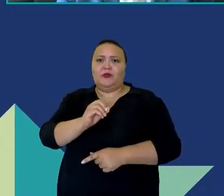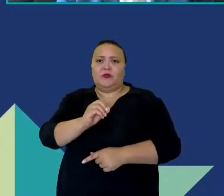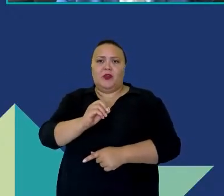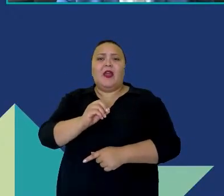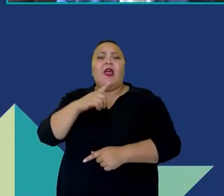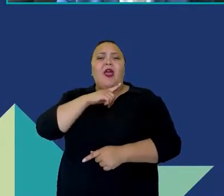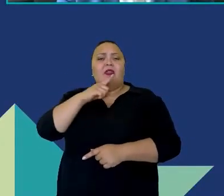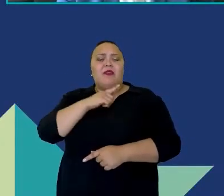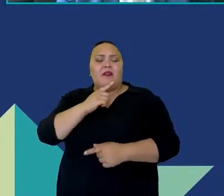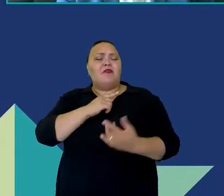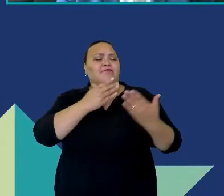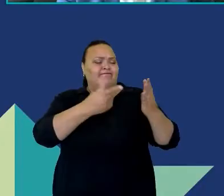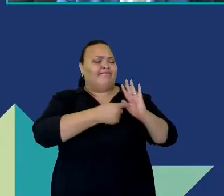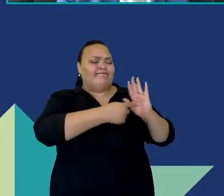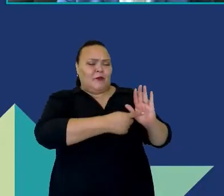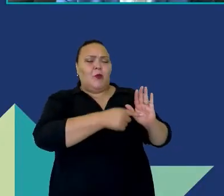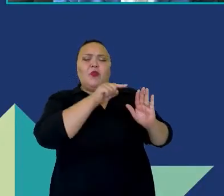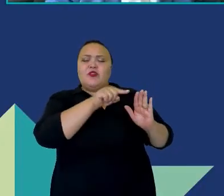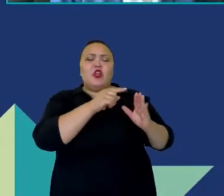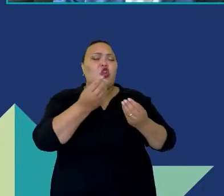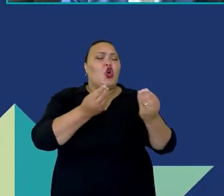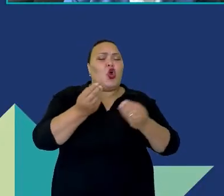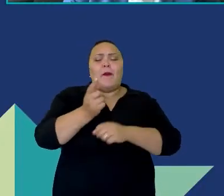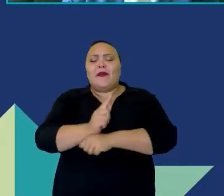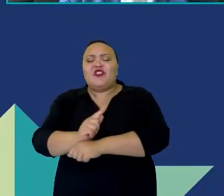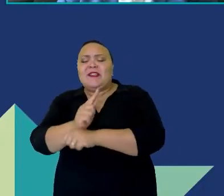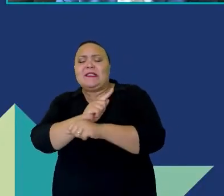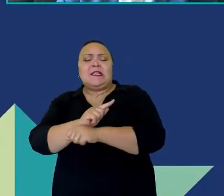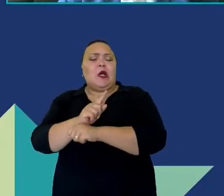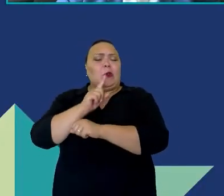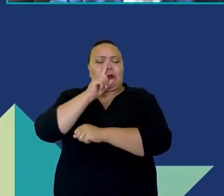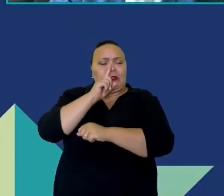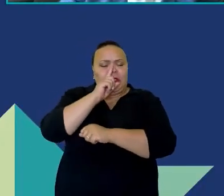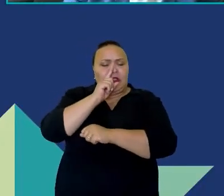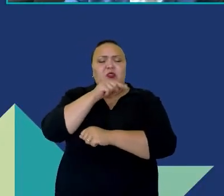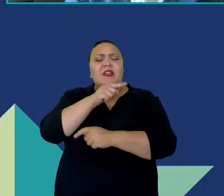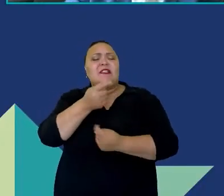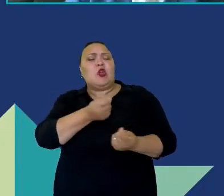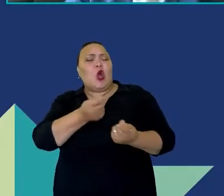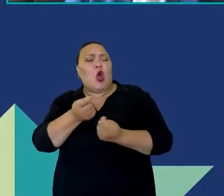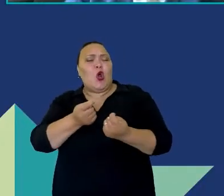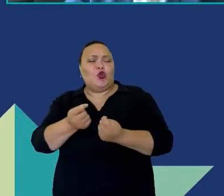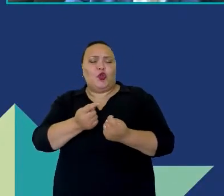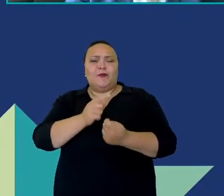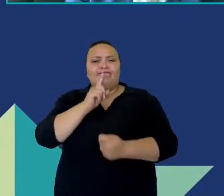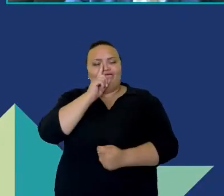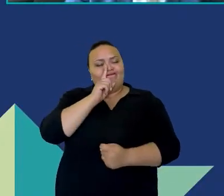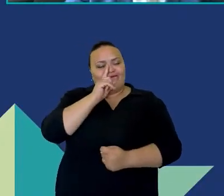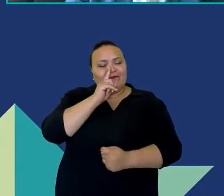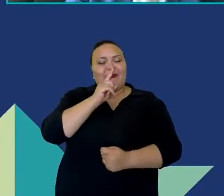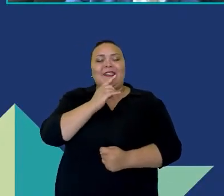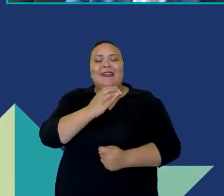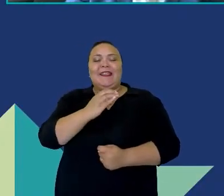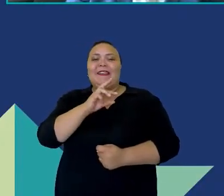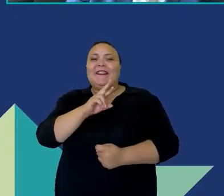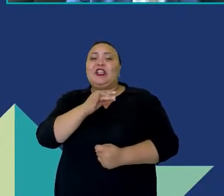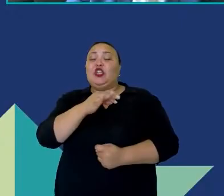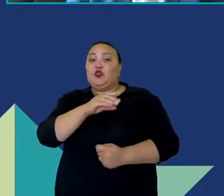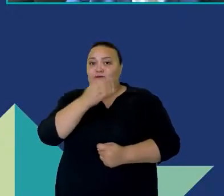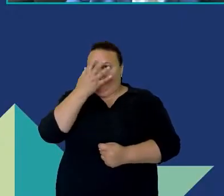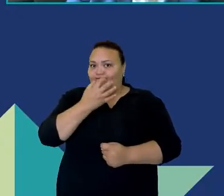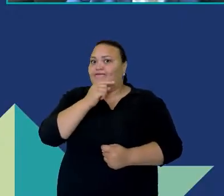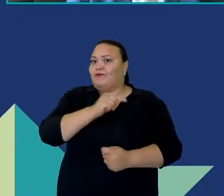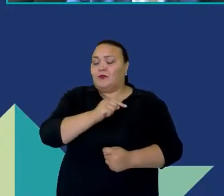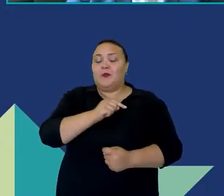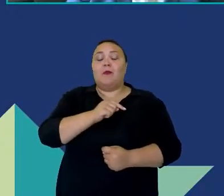critical controls are defined based on the priority unwanted event. And you can have preventive on